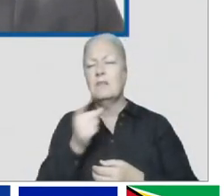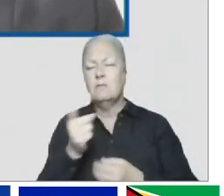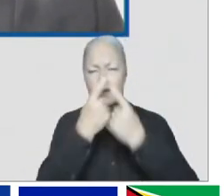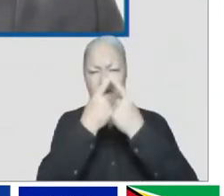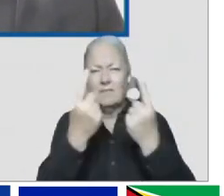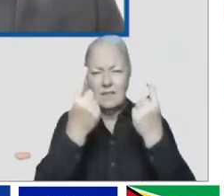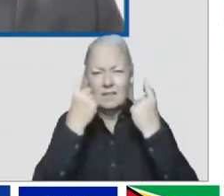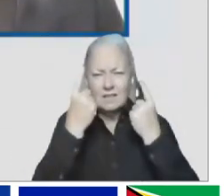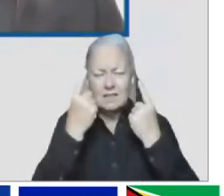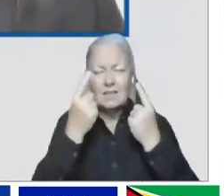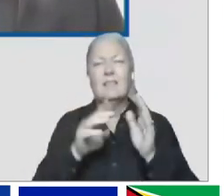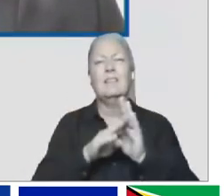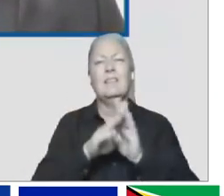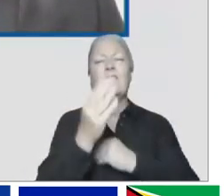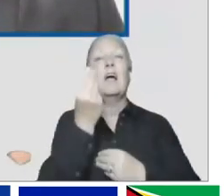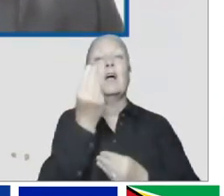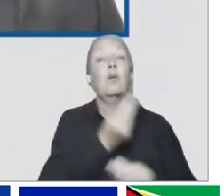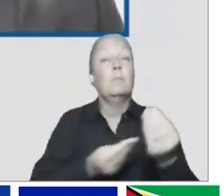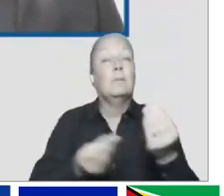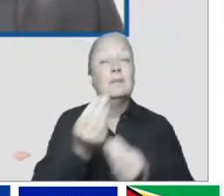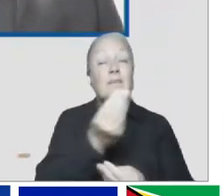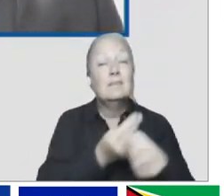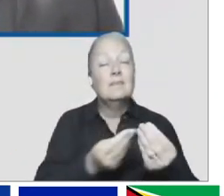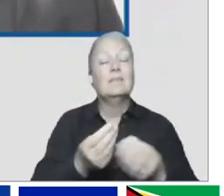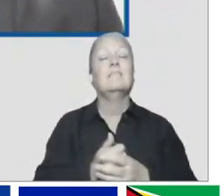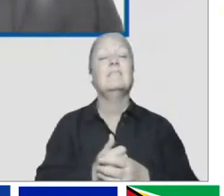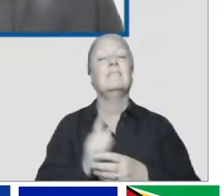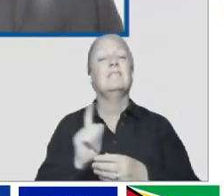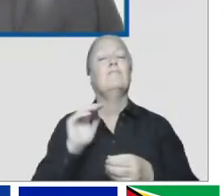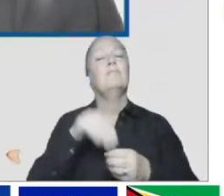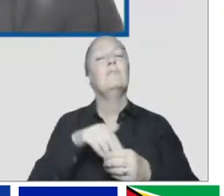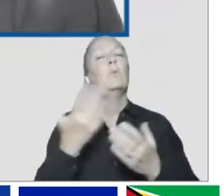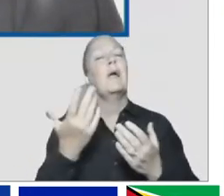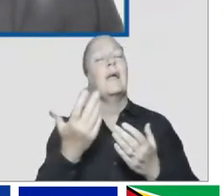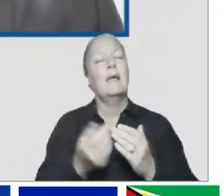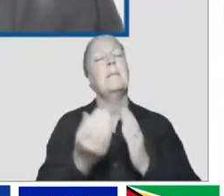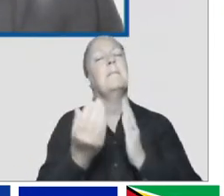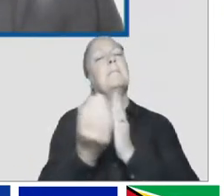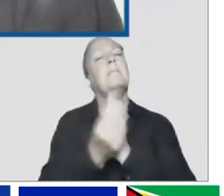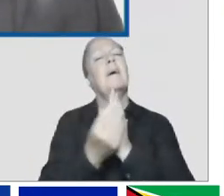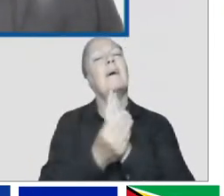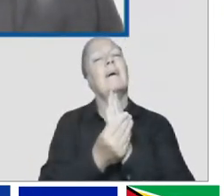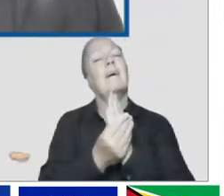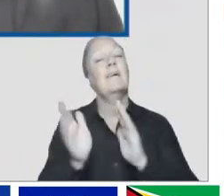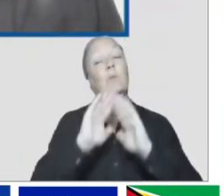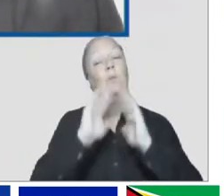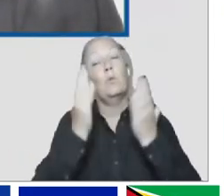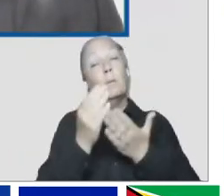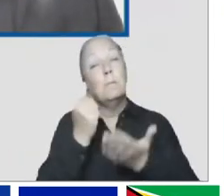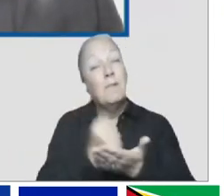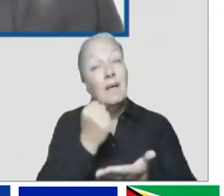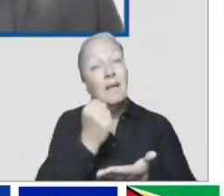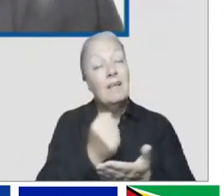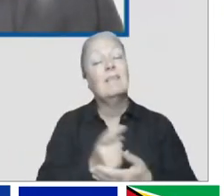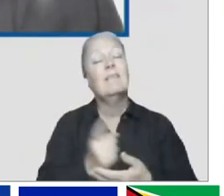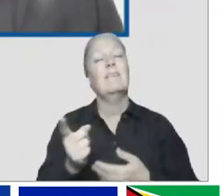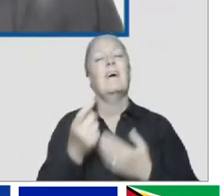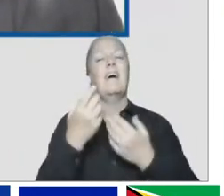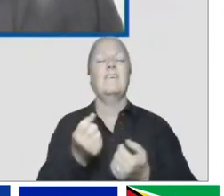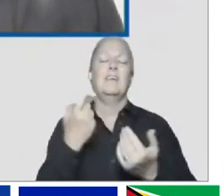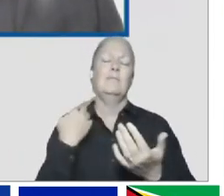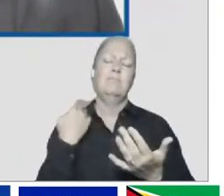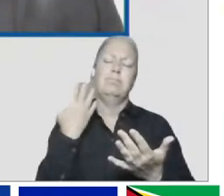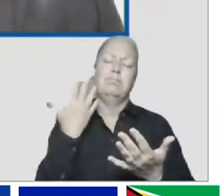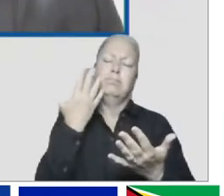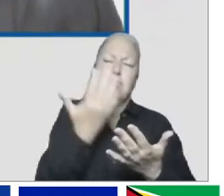been present in the banking sector, has worked for the World Bank, and has a vast experience in the topics of development